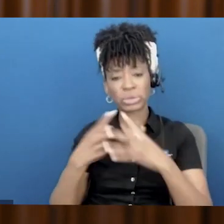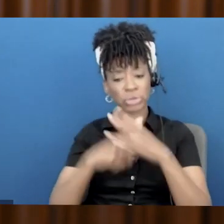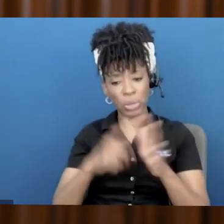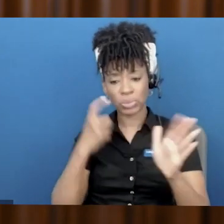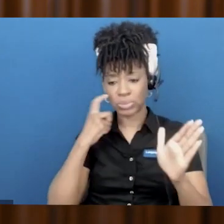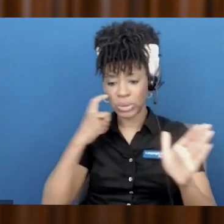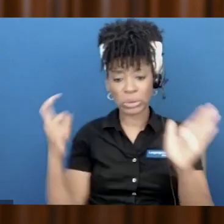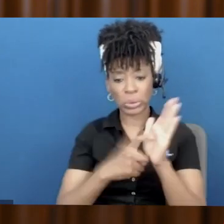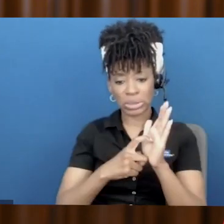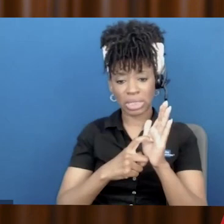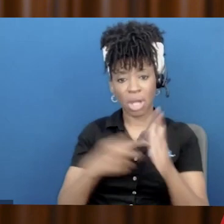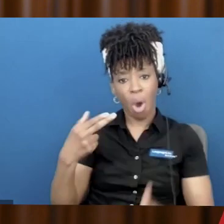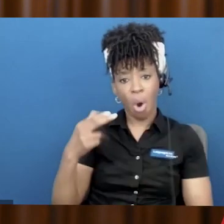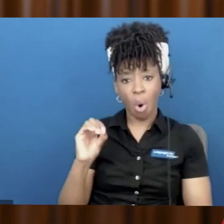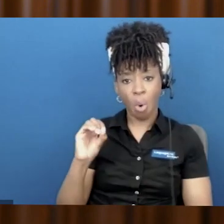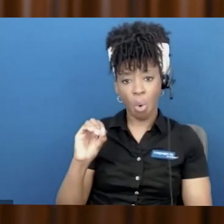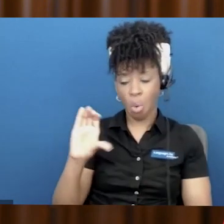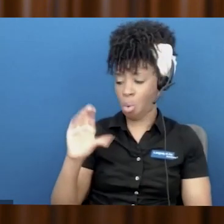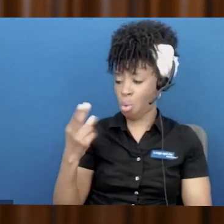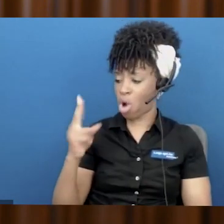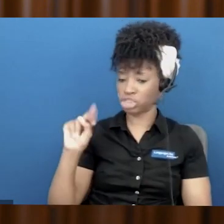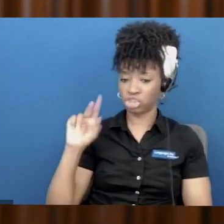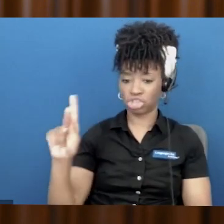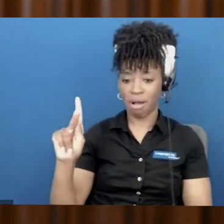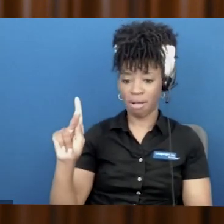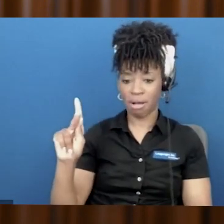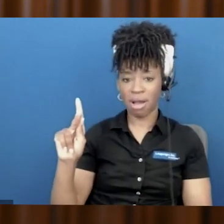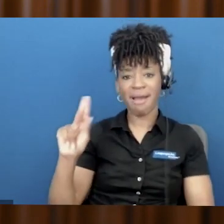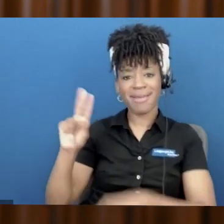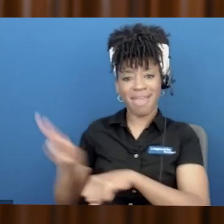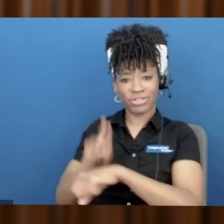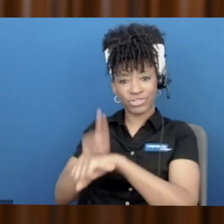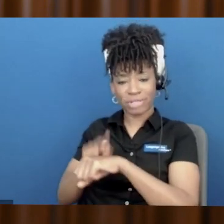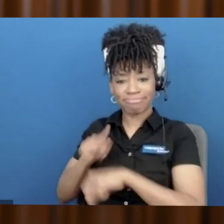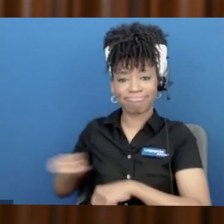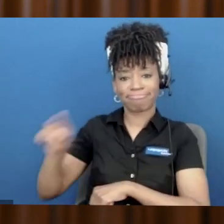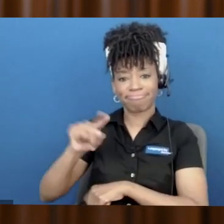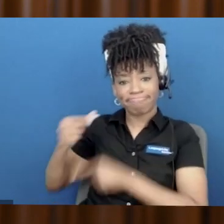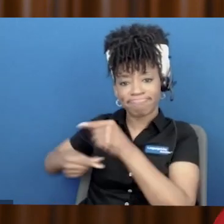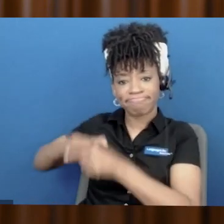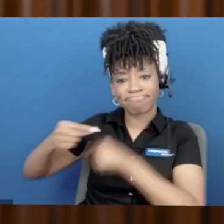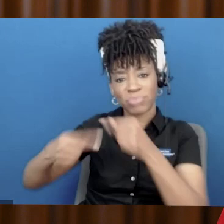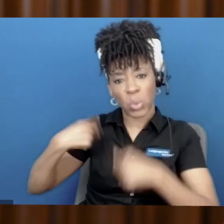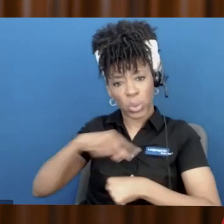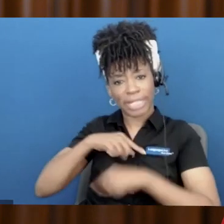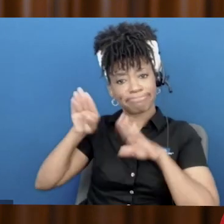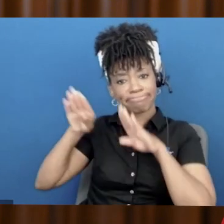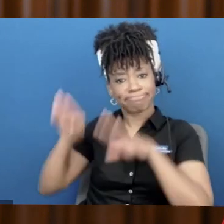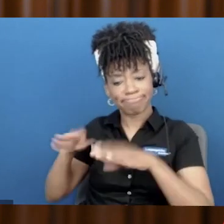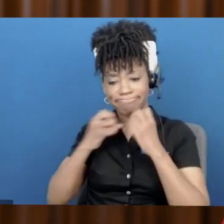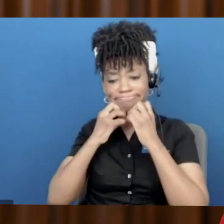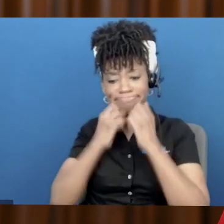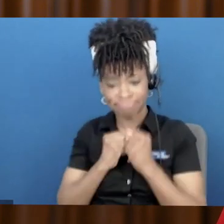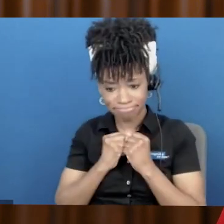Nation. I also want to express my deep gratitude for the privilege of serving as your mayor. Little did I know what challenges this year